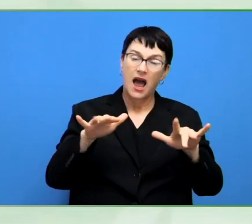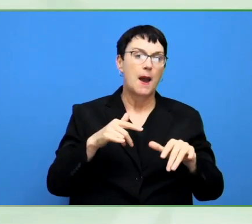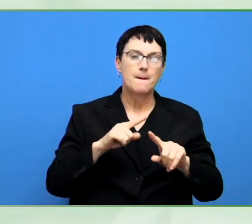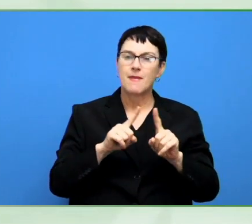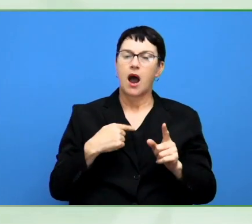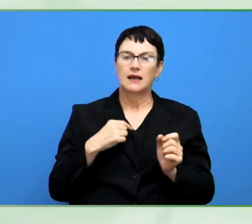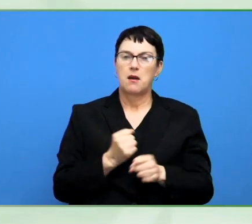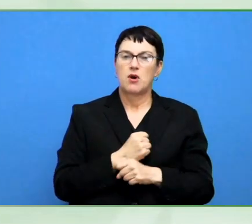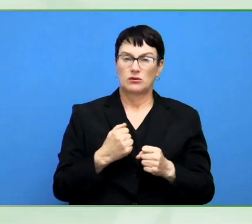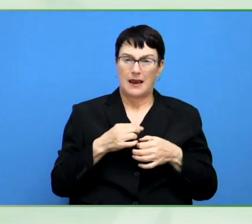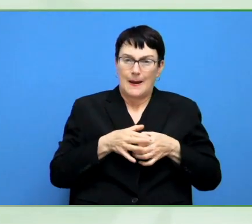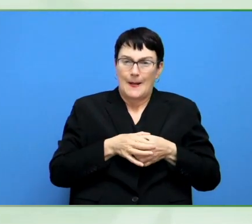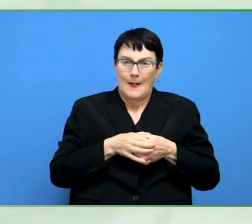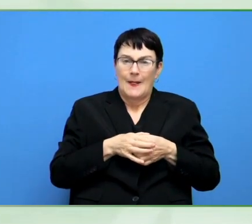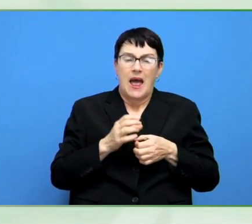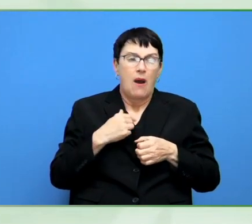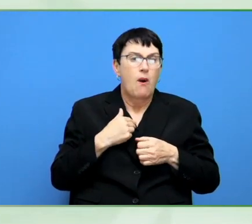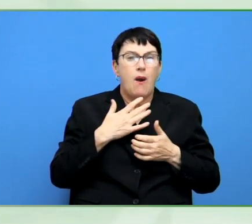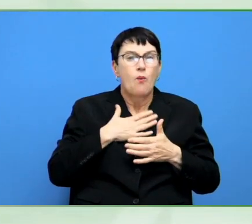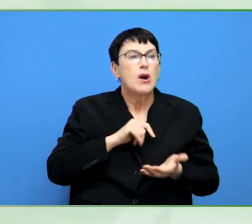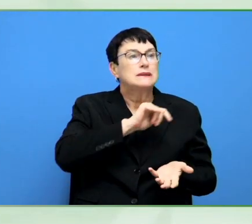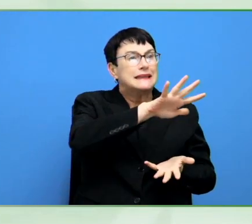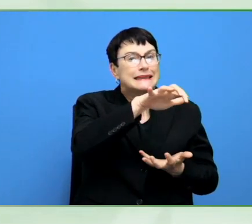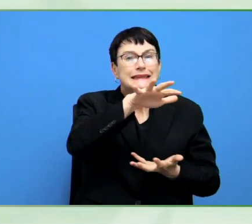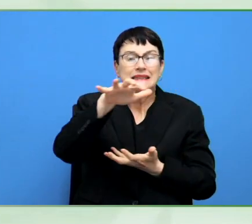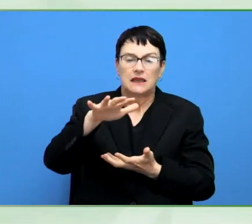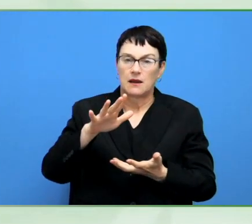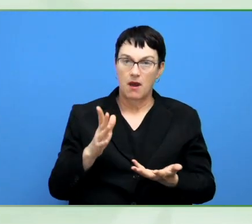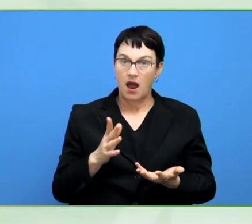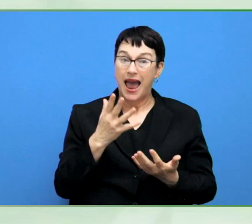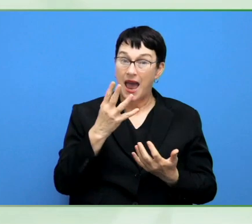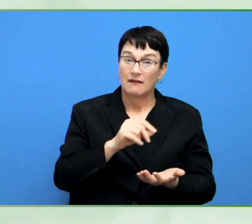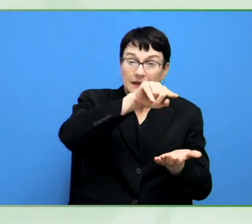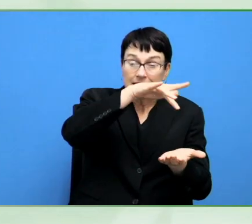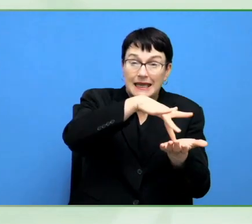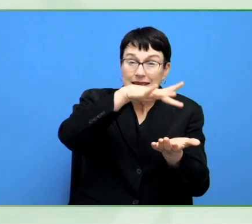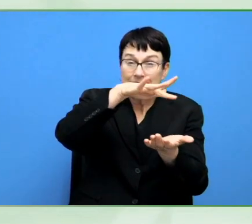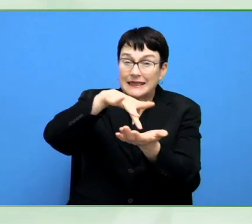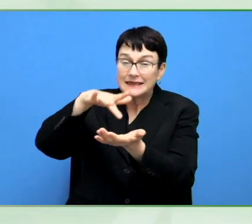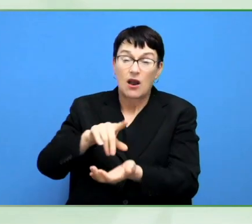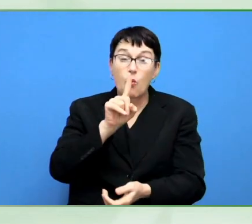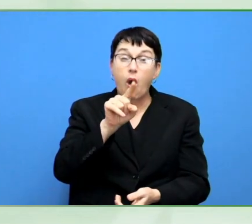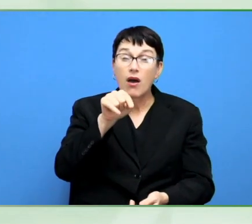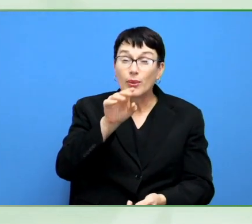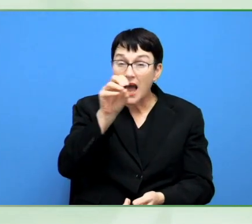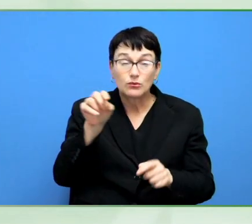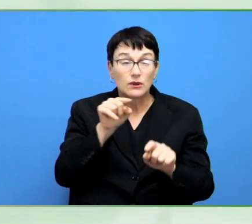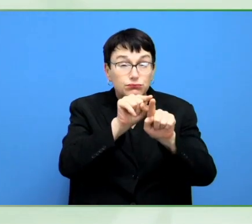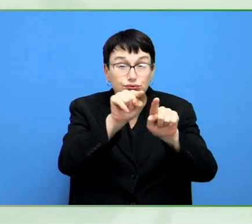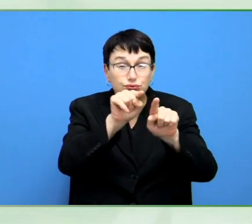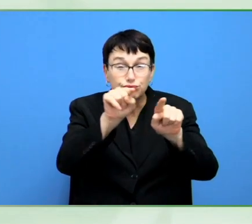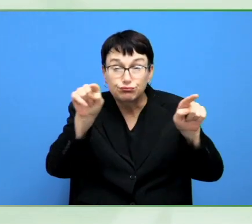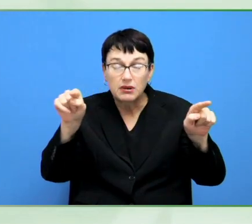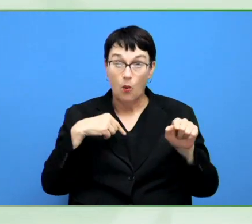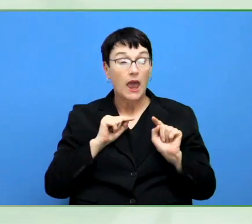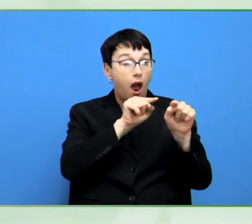increase our capacity to collect from all 1,000 locations, but we are slowly getting there. But I will say, when we